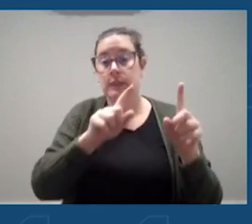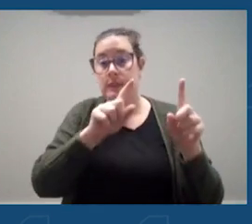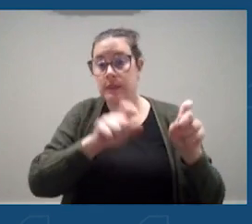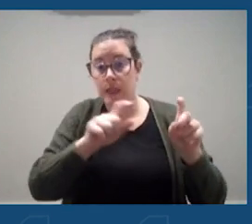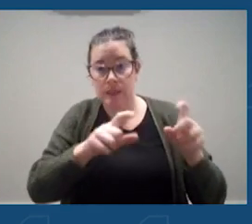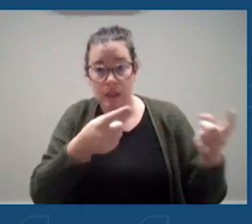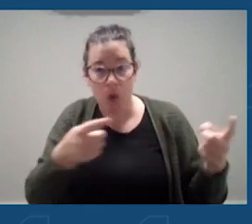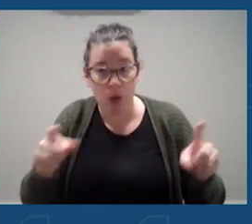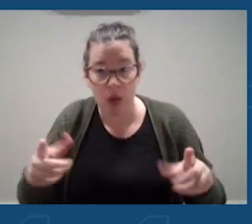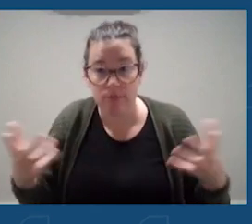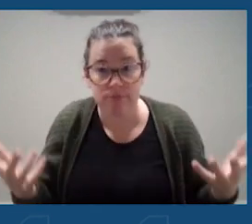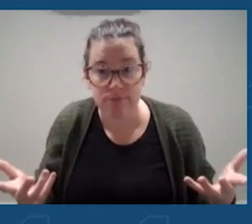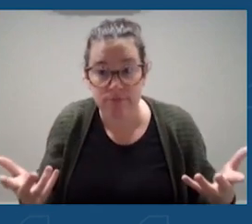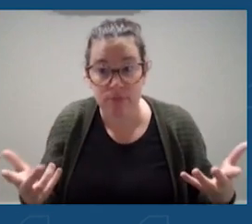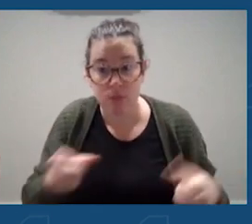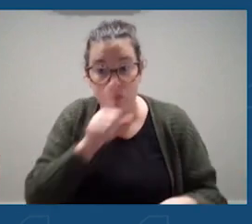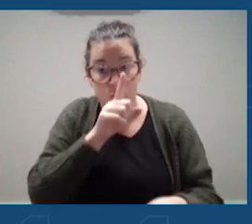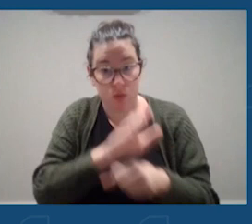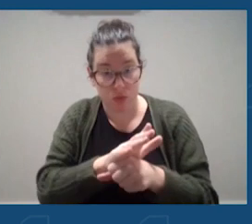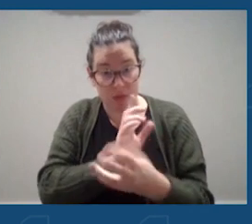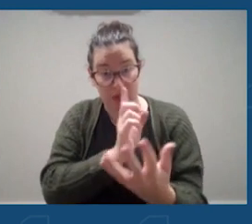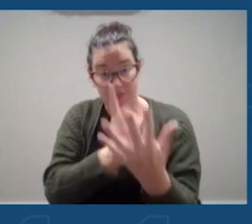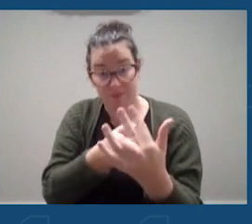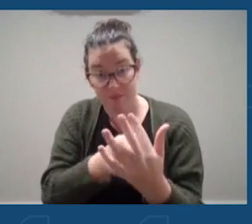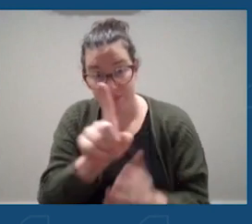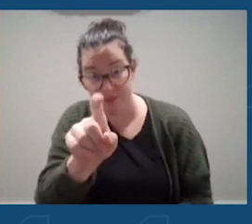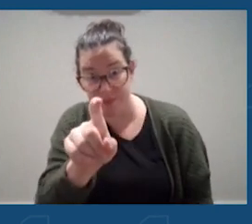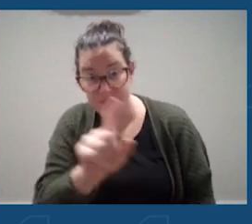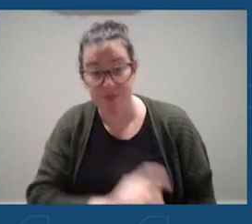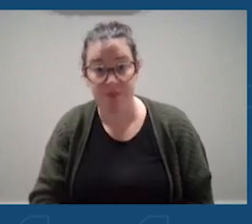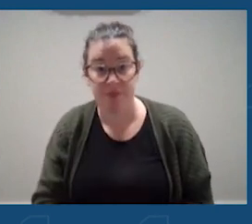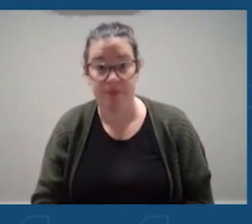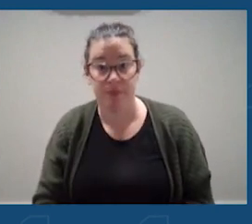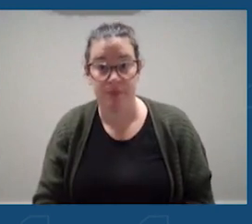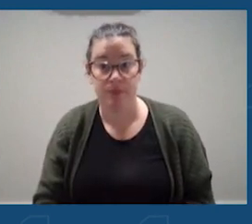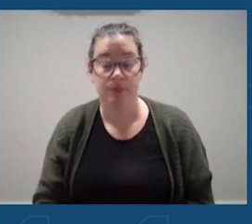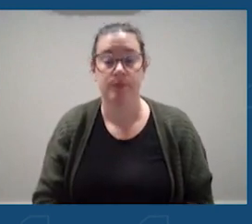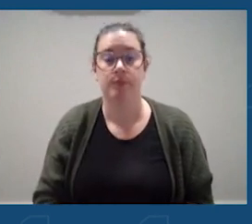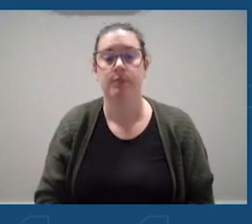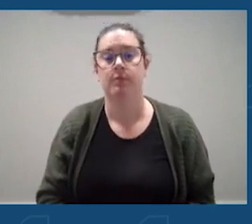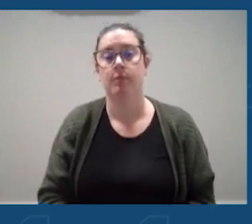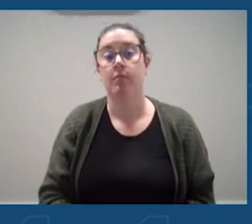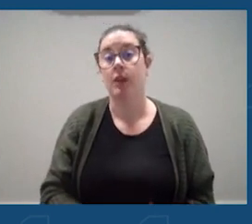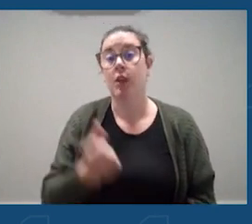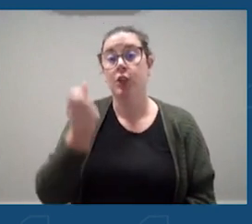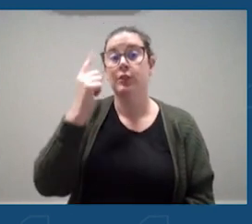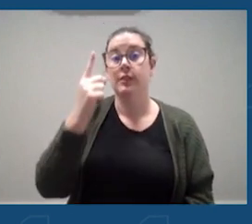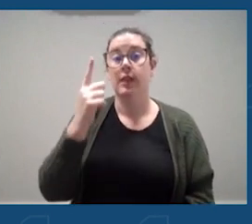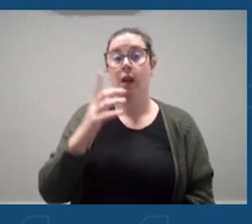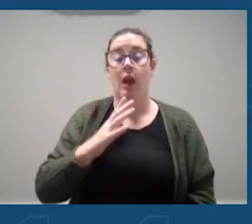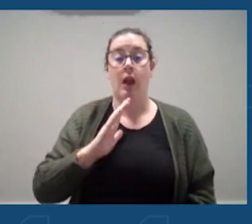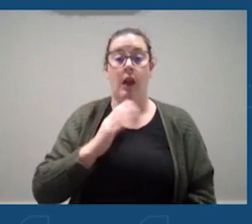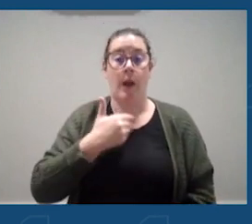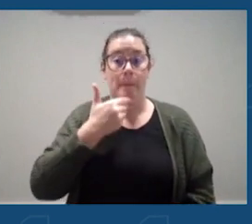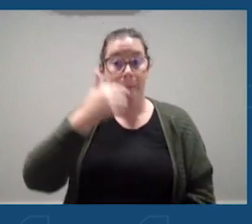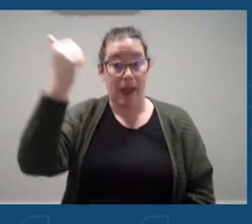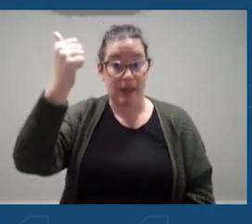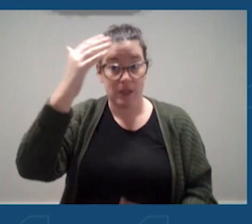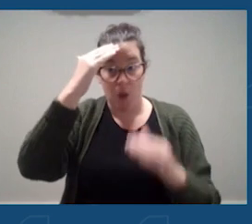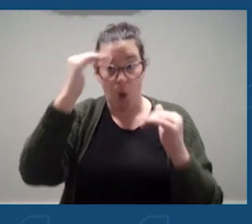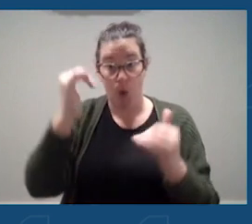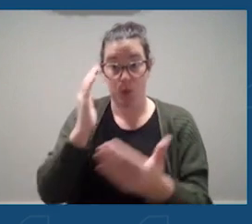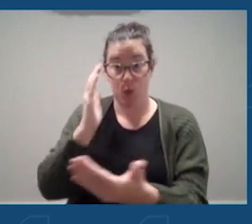is penetrating the minds of our young people? Because that is our best hope, to stop